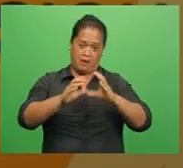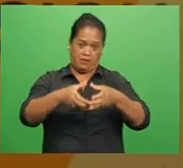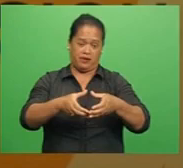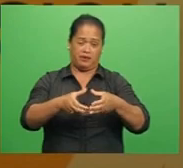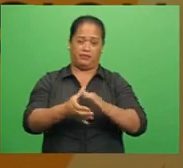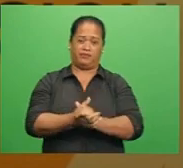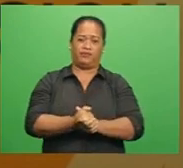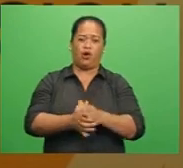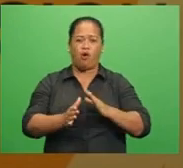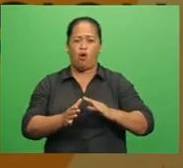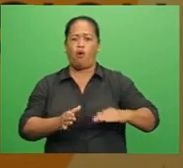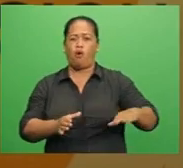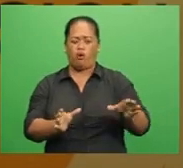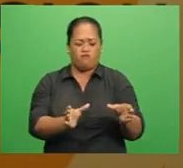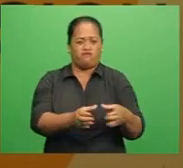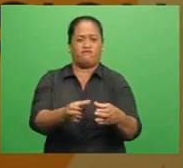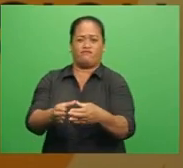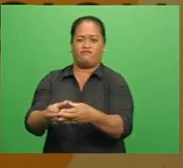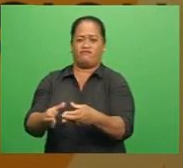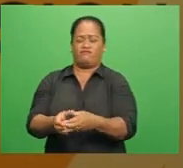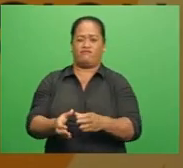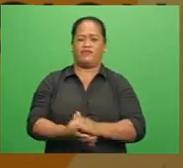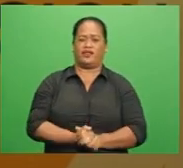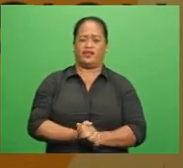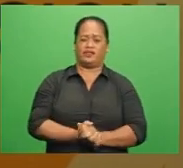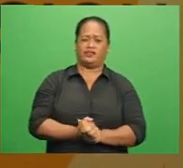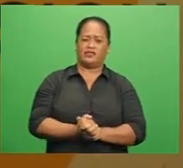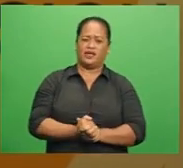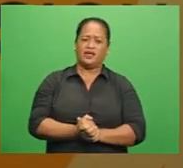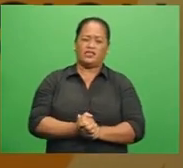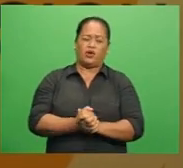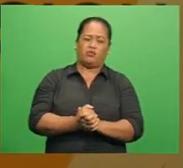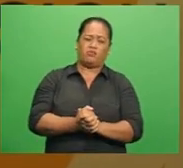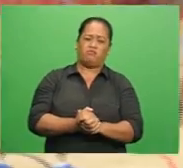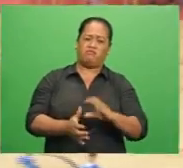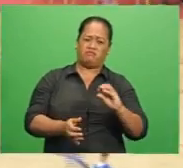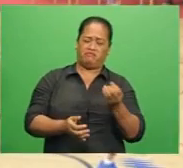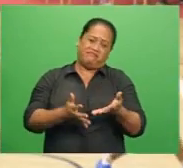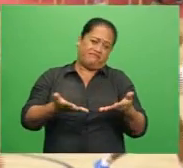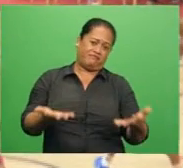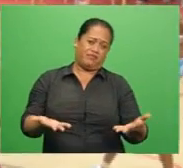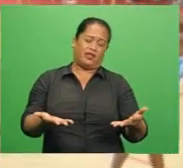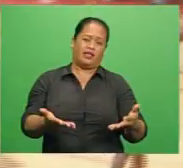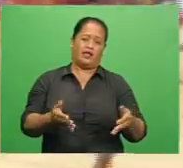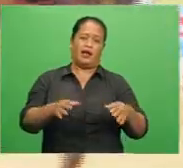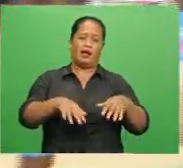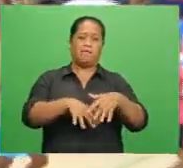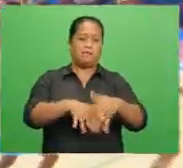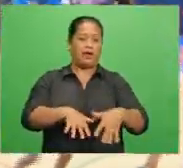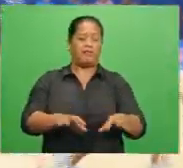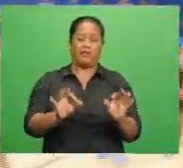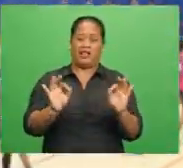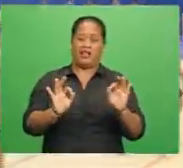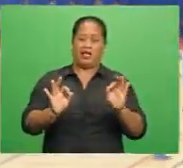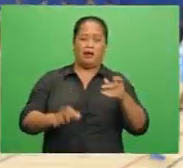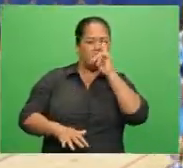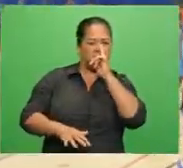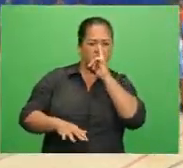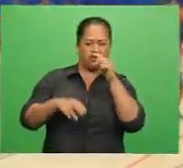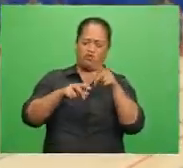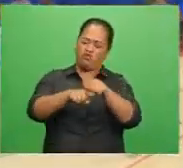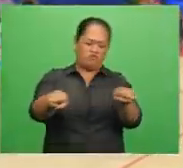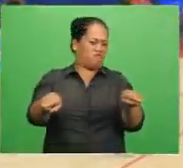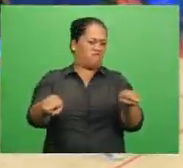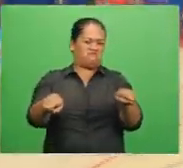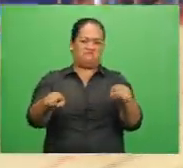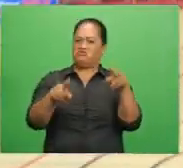in on one plane that'll be their bubble. So basically it won't be for the public. Netball is our best bet of hosting